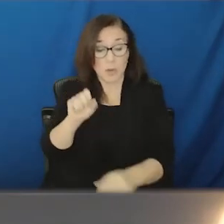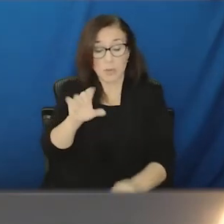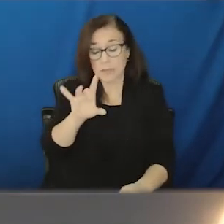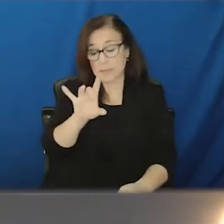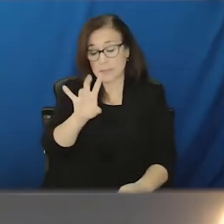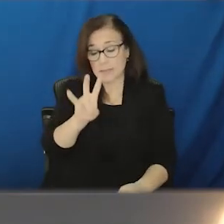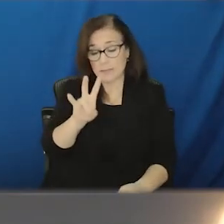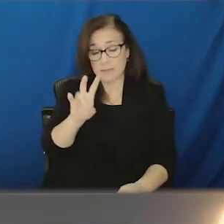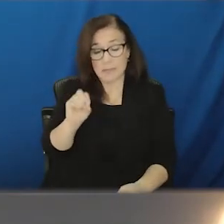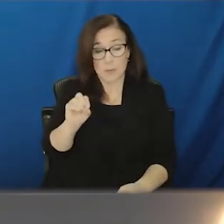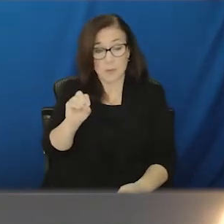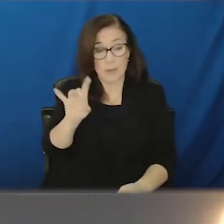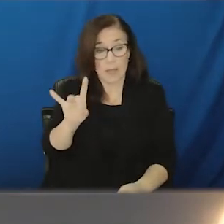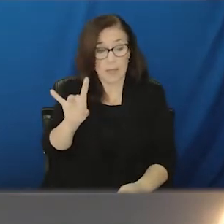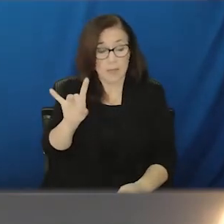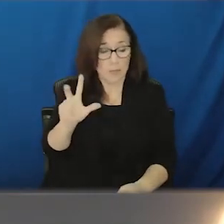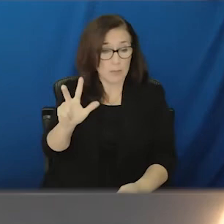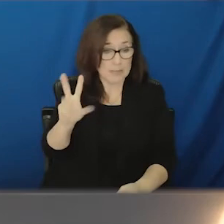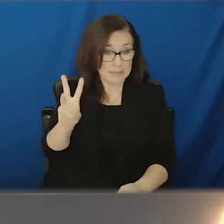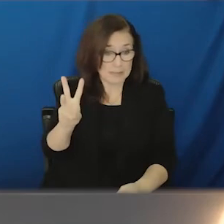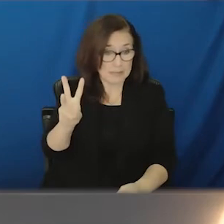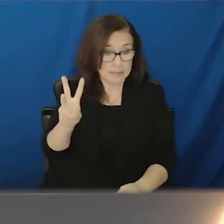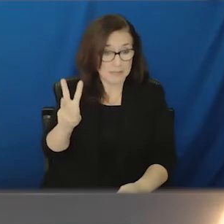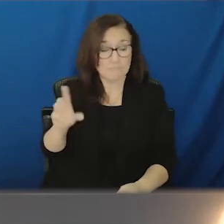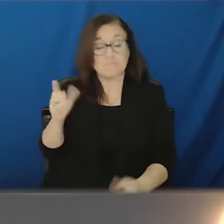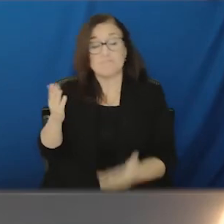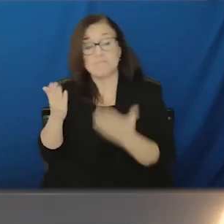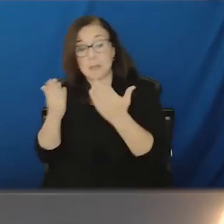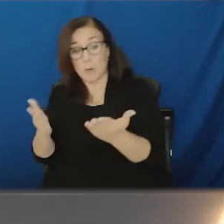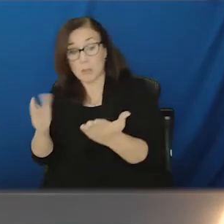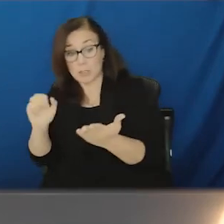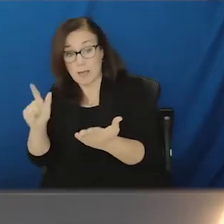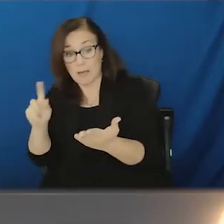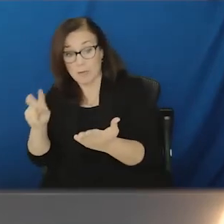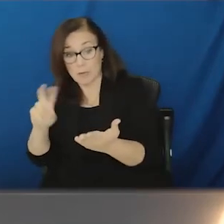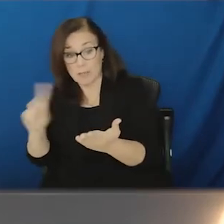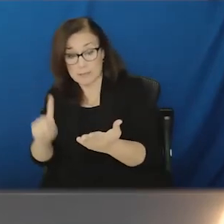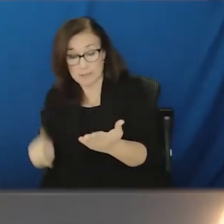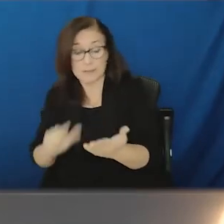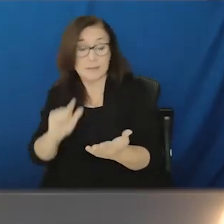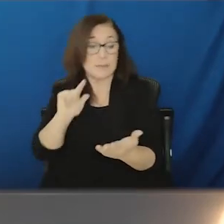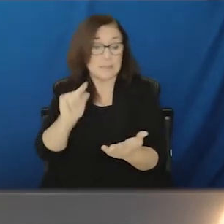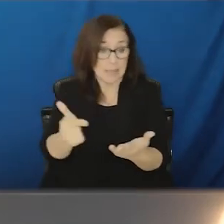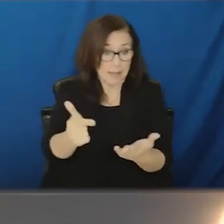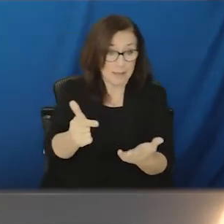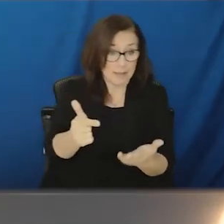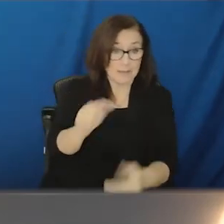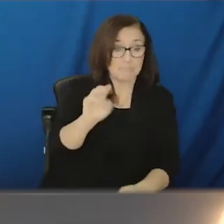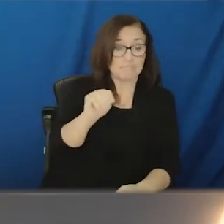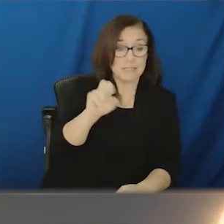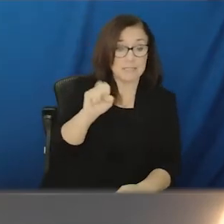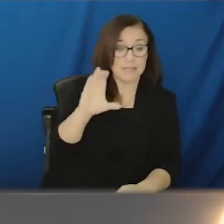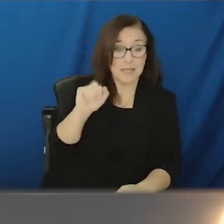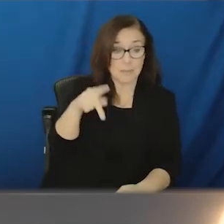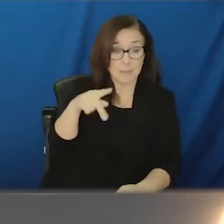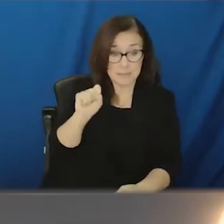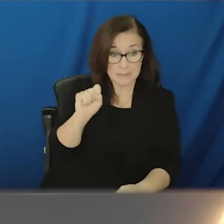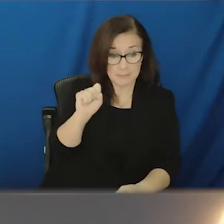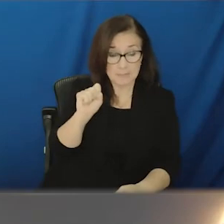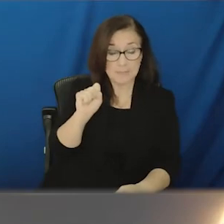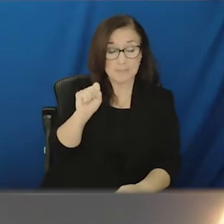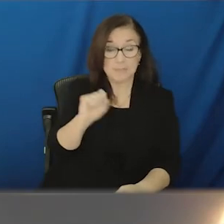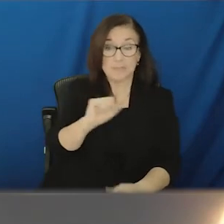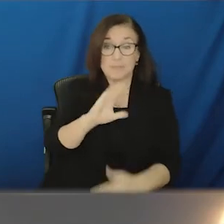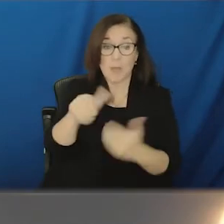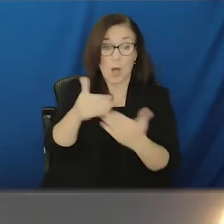87306. Ms. Alvarez, thank you. And a second? Second. Second. Ms. Capps, thank you. All in favor